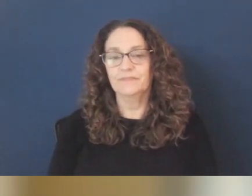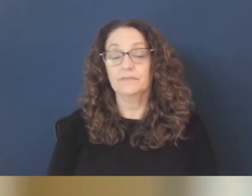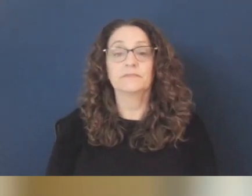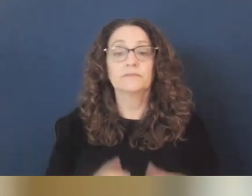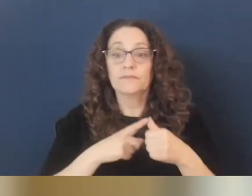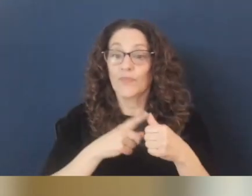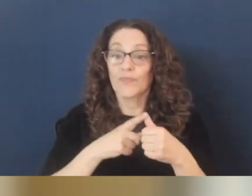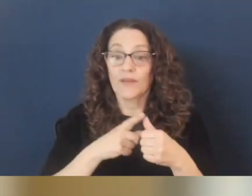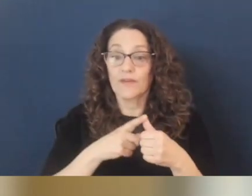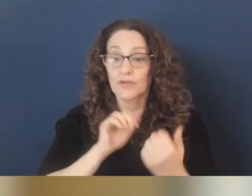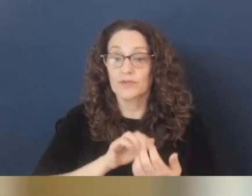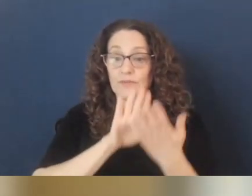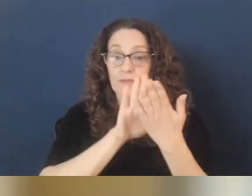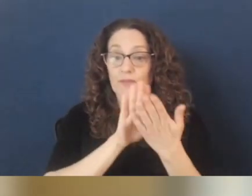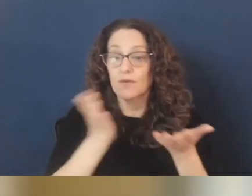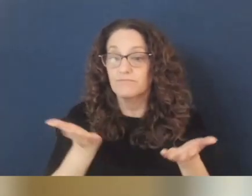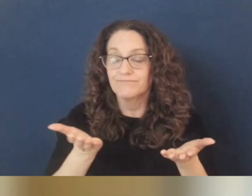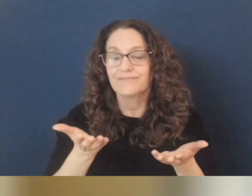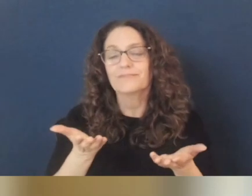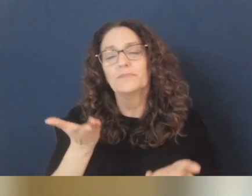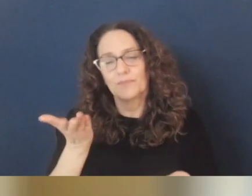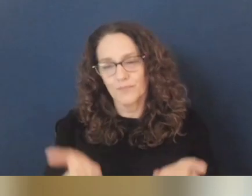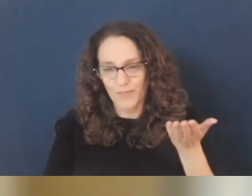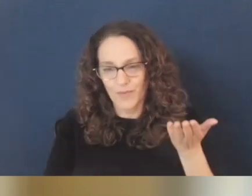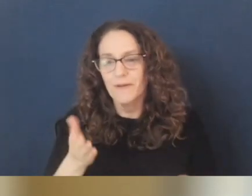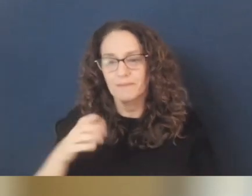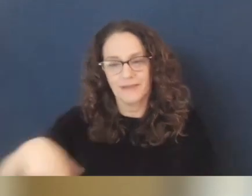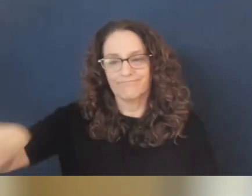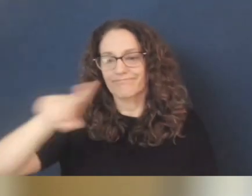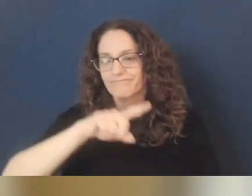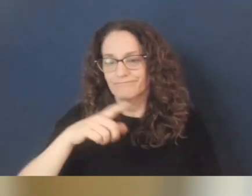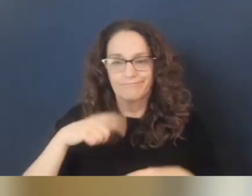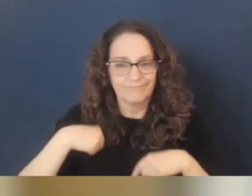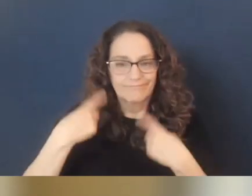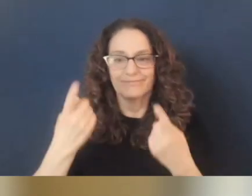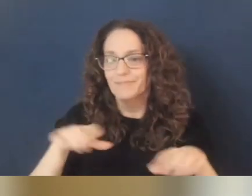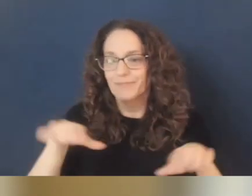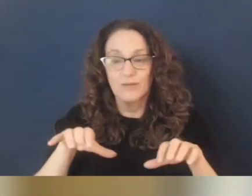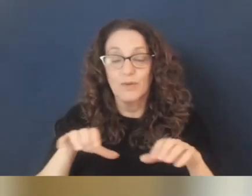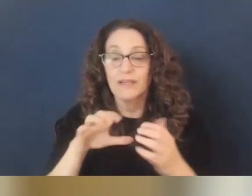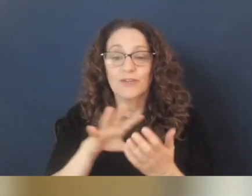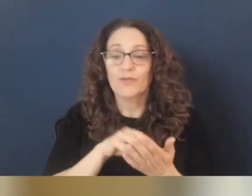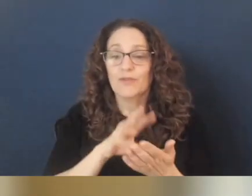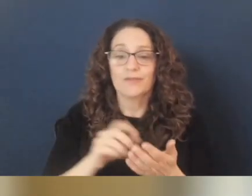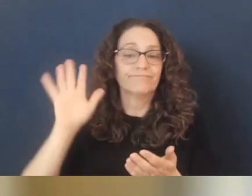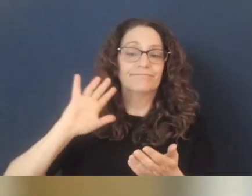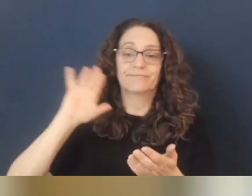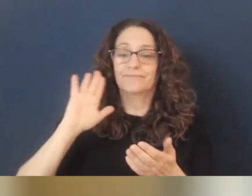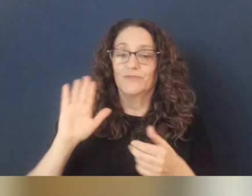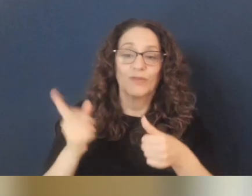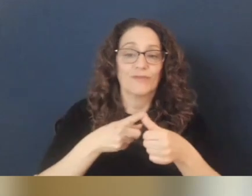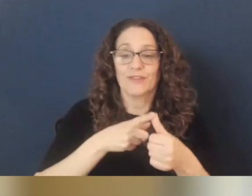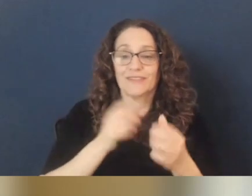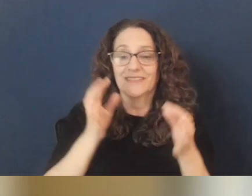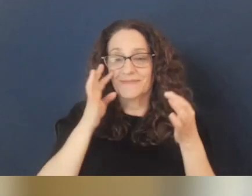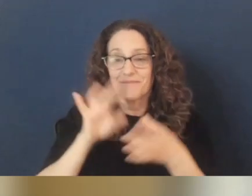to thoughts is probably something that you've all been doing, that you learned in your initial mindfulness